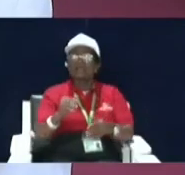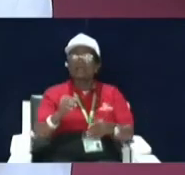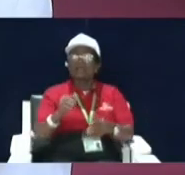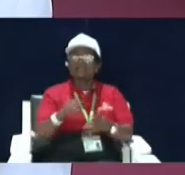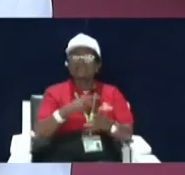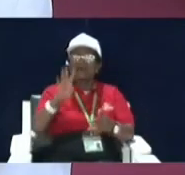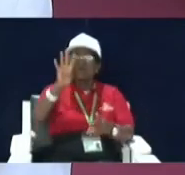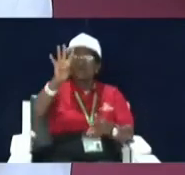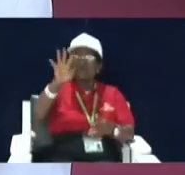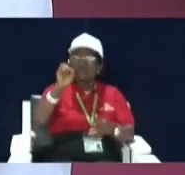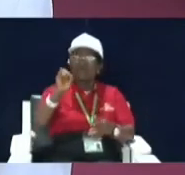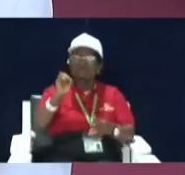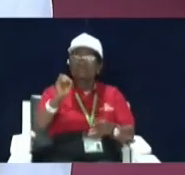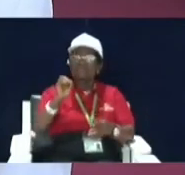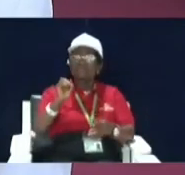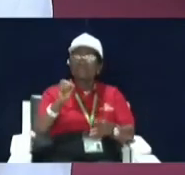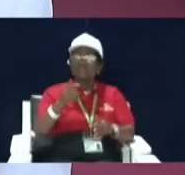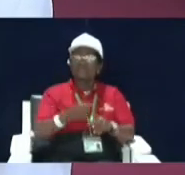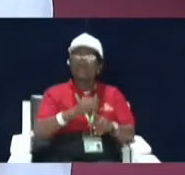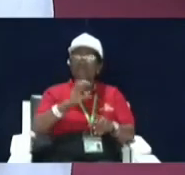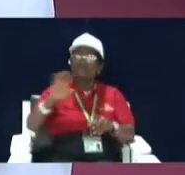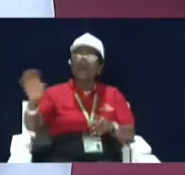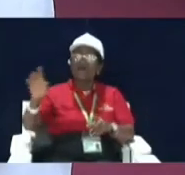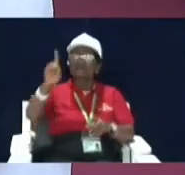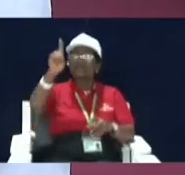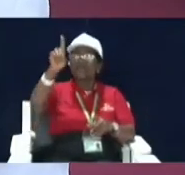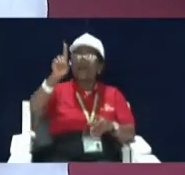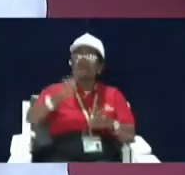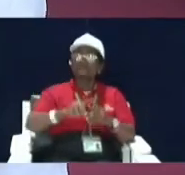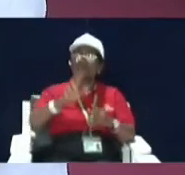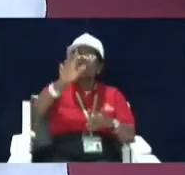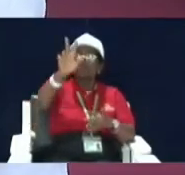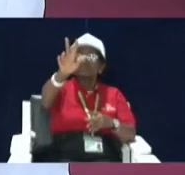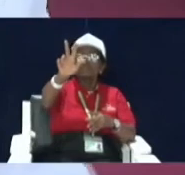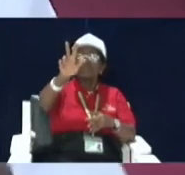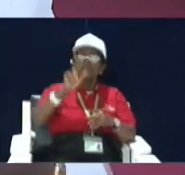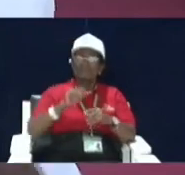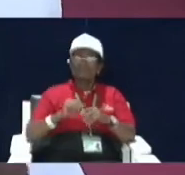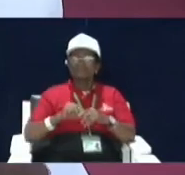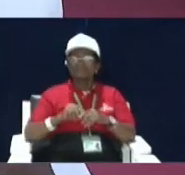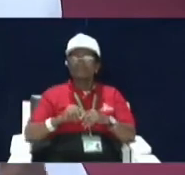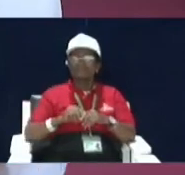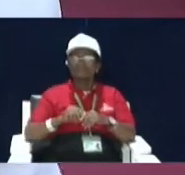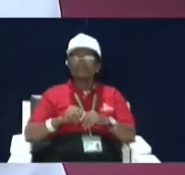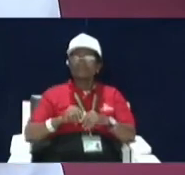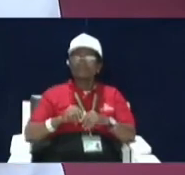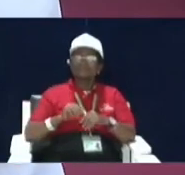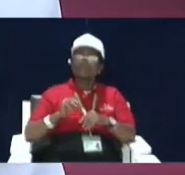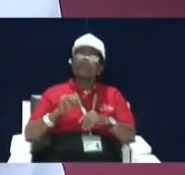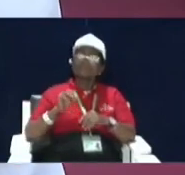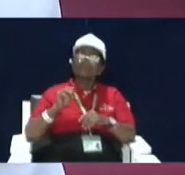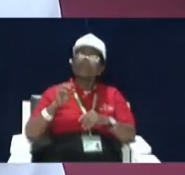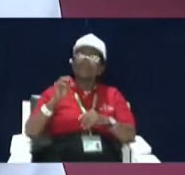3. Psalm 40, 1 to 3. He wants to pick